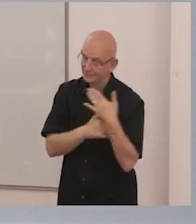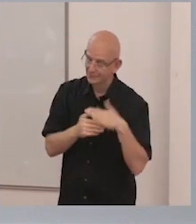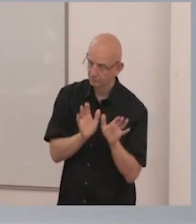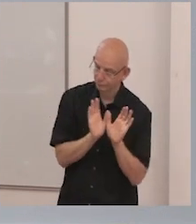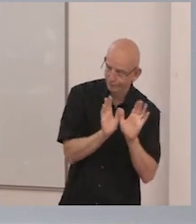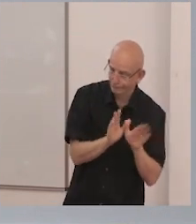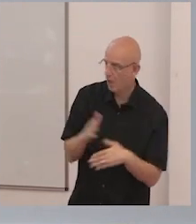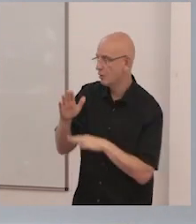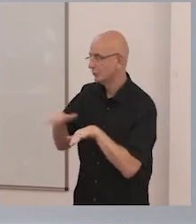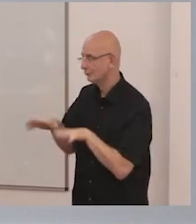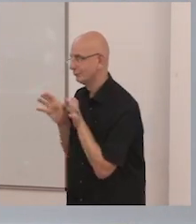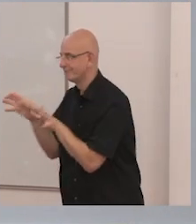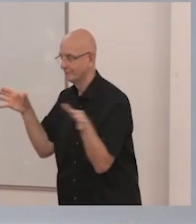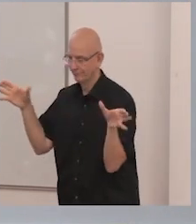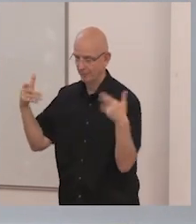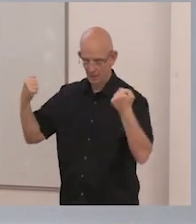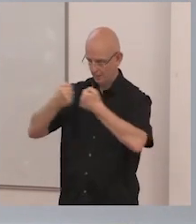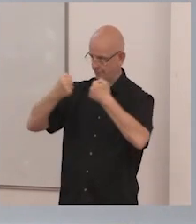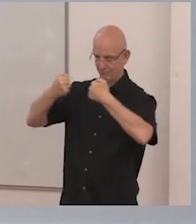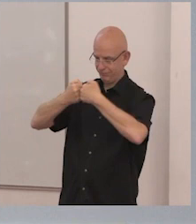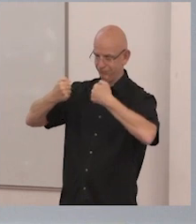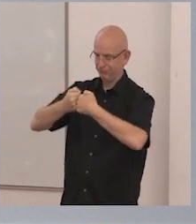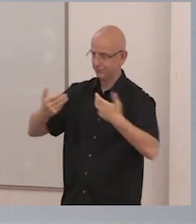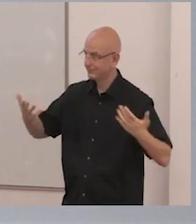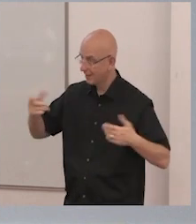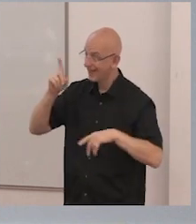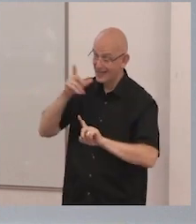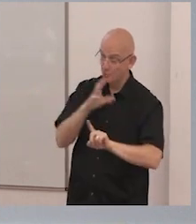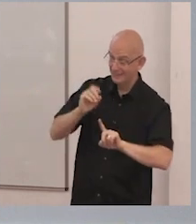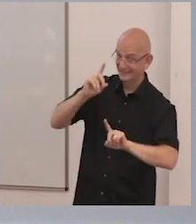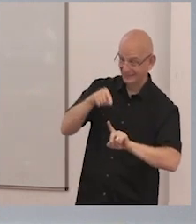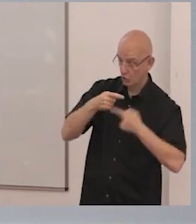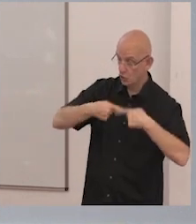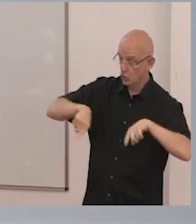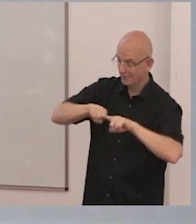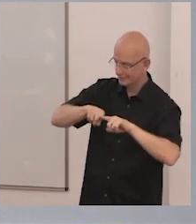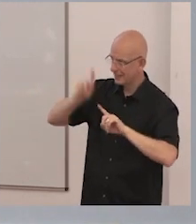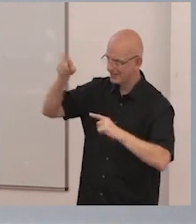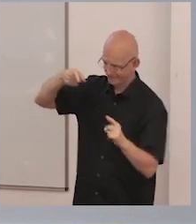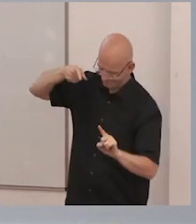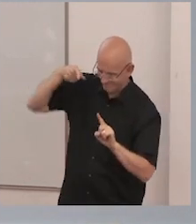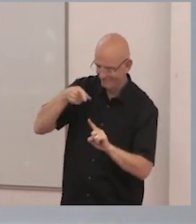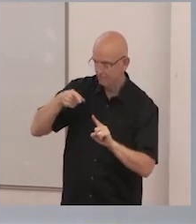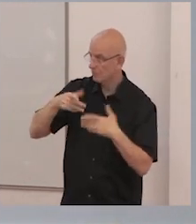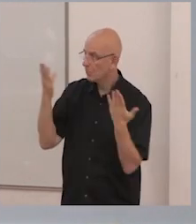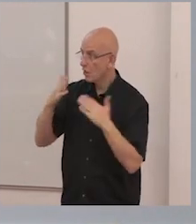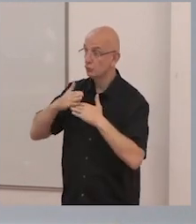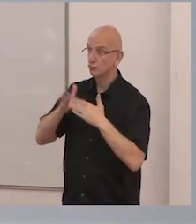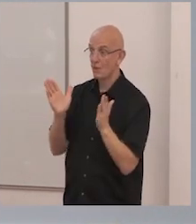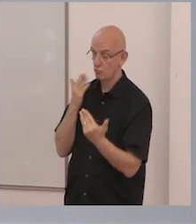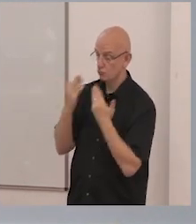should resource and create an enabling environment for the establishment of new